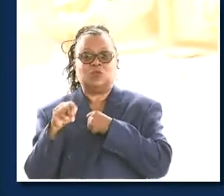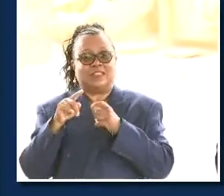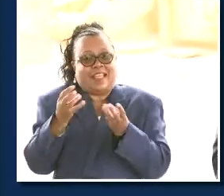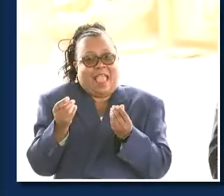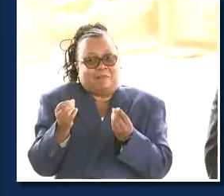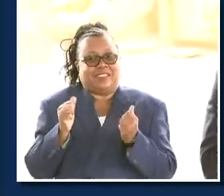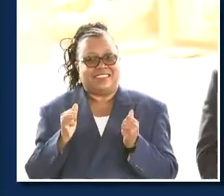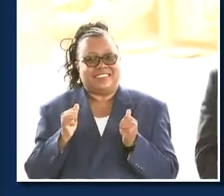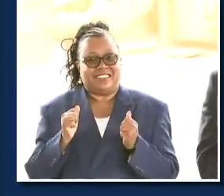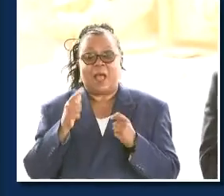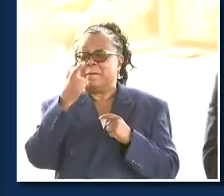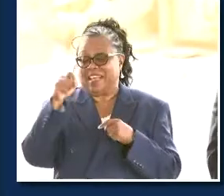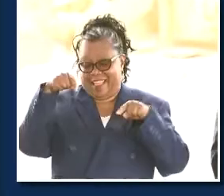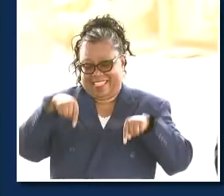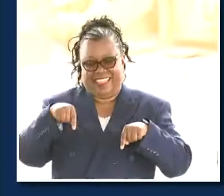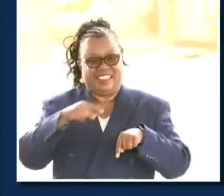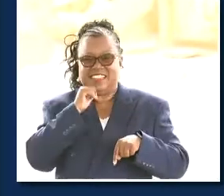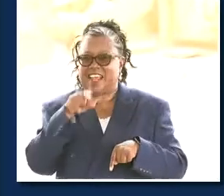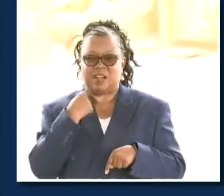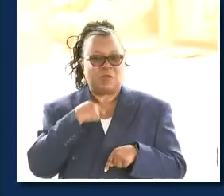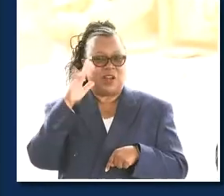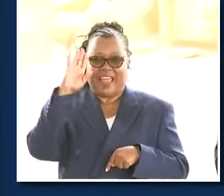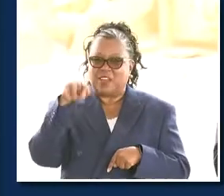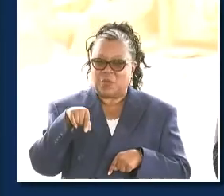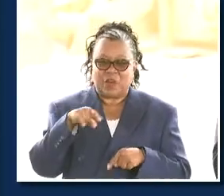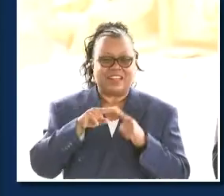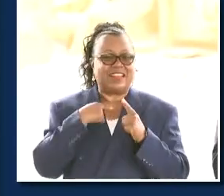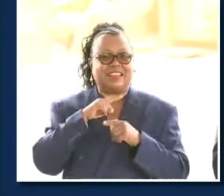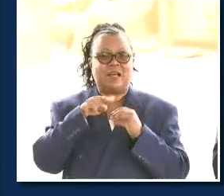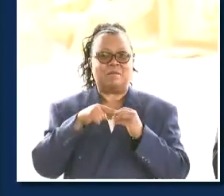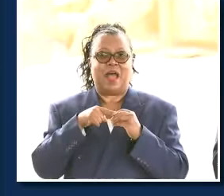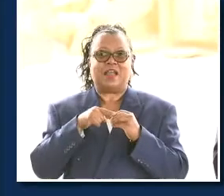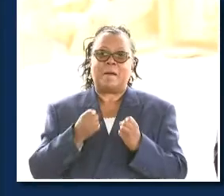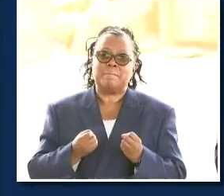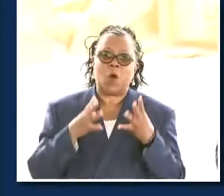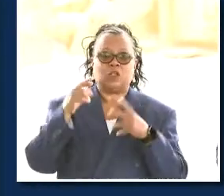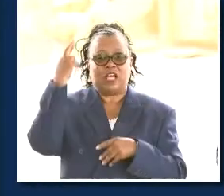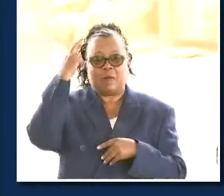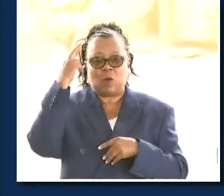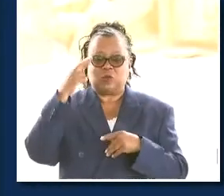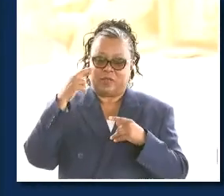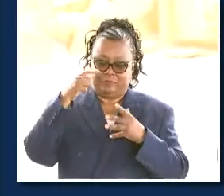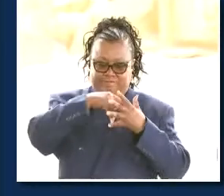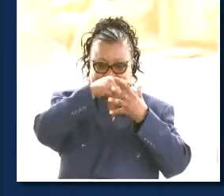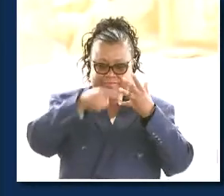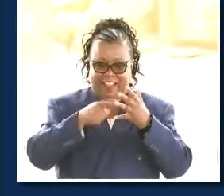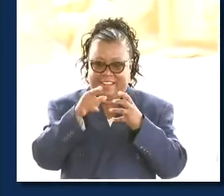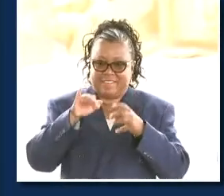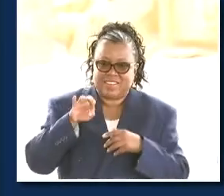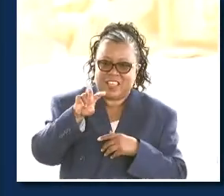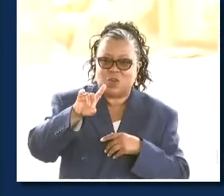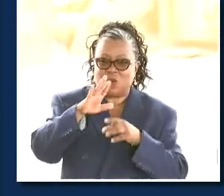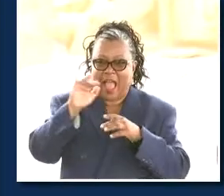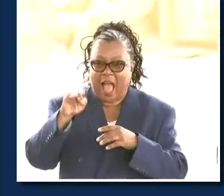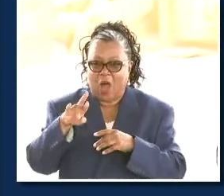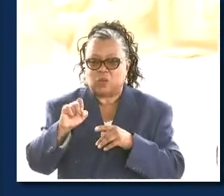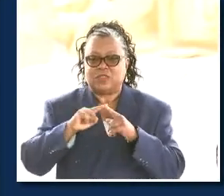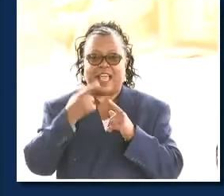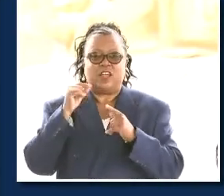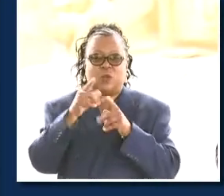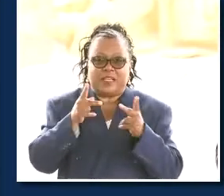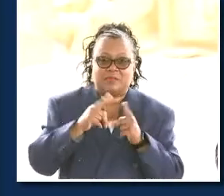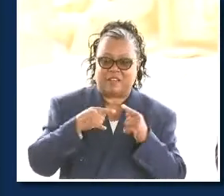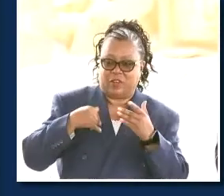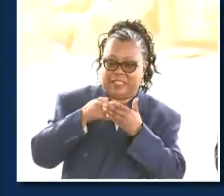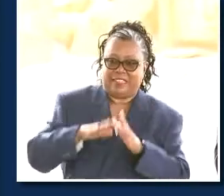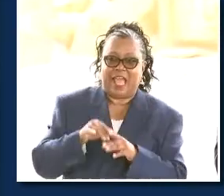campus, because this isn't just about our headquarters. This is about a multi-purpose field house and green space for our neighbors in